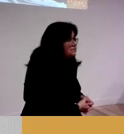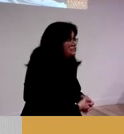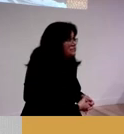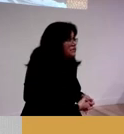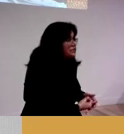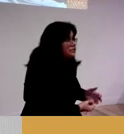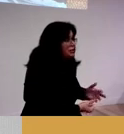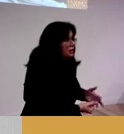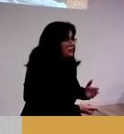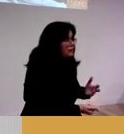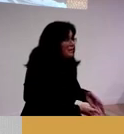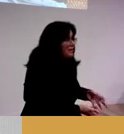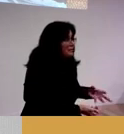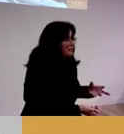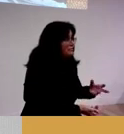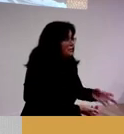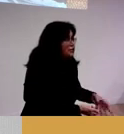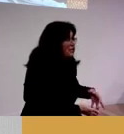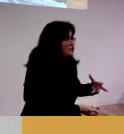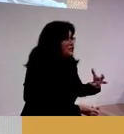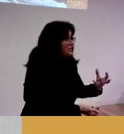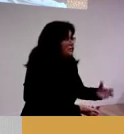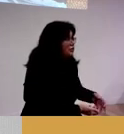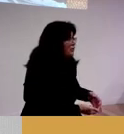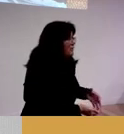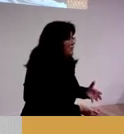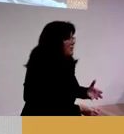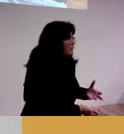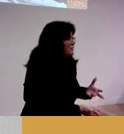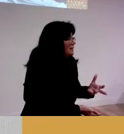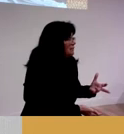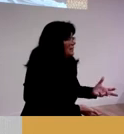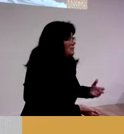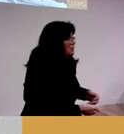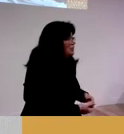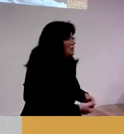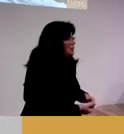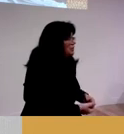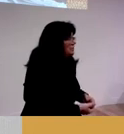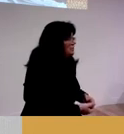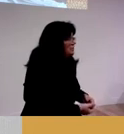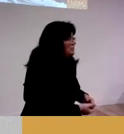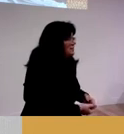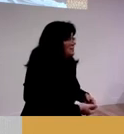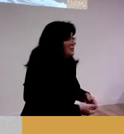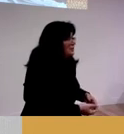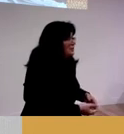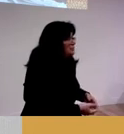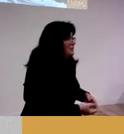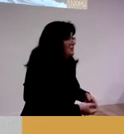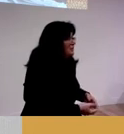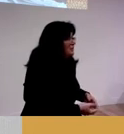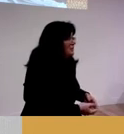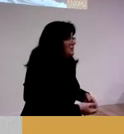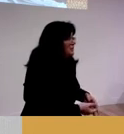listen. So he would drive my mum, her mother, her grandmother back to Kurrawa Mission to see my